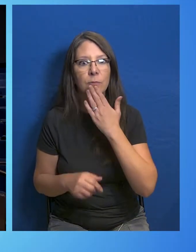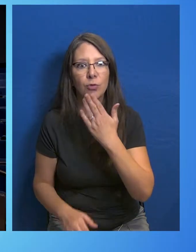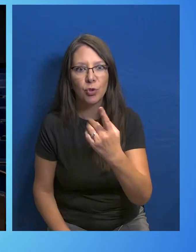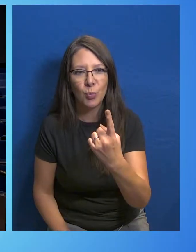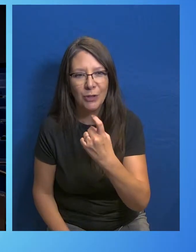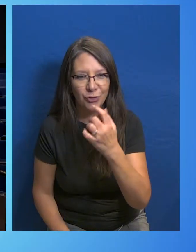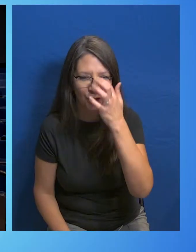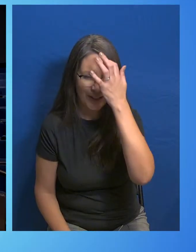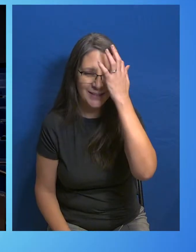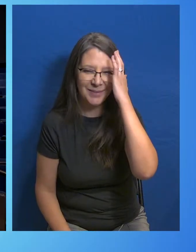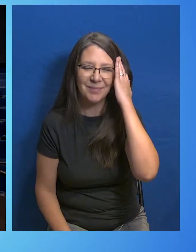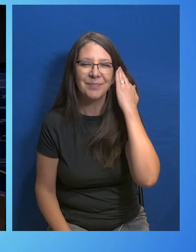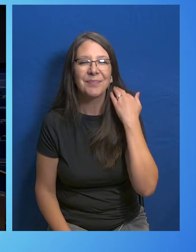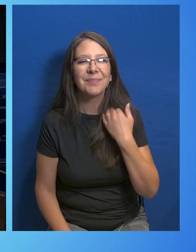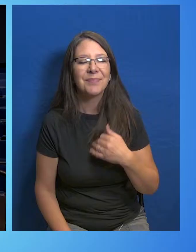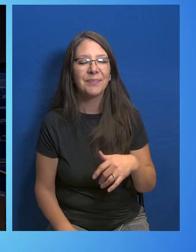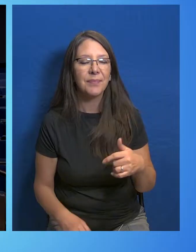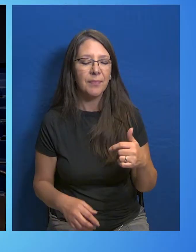I